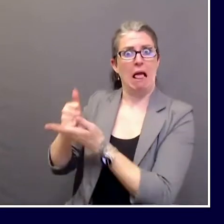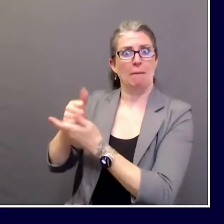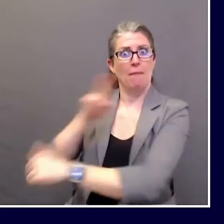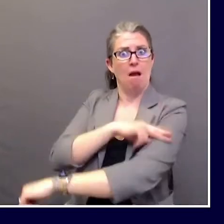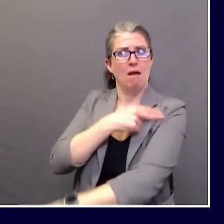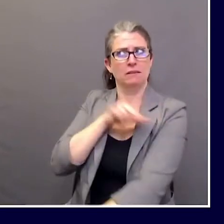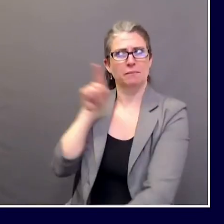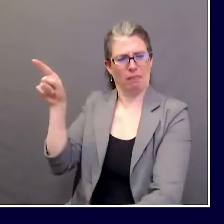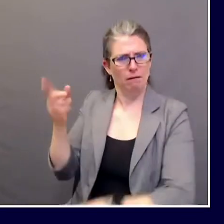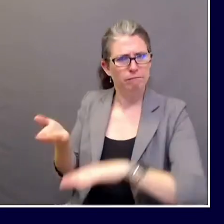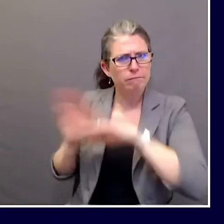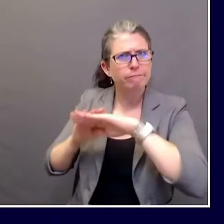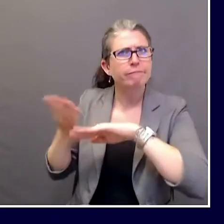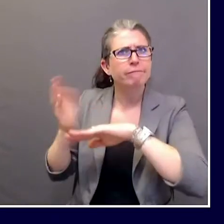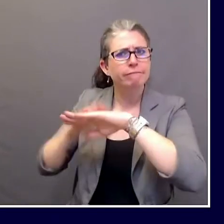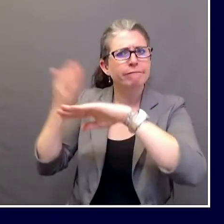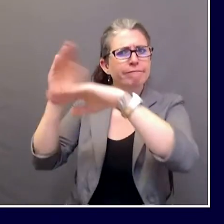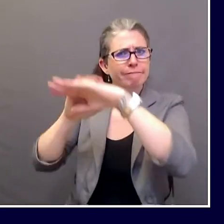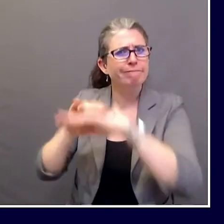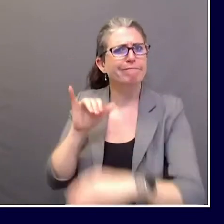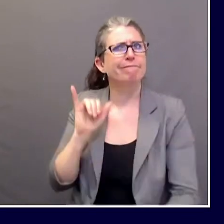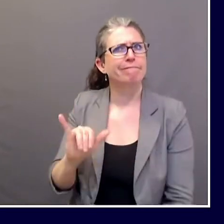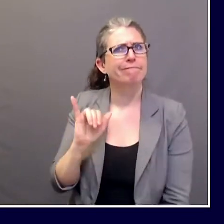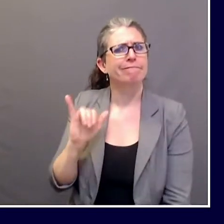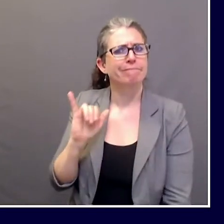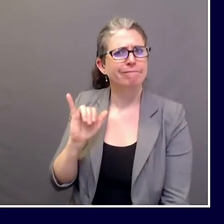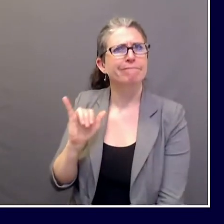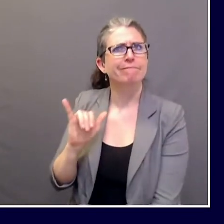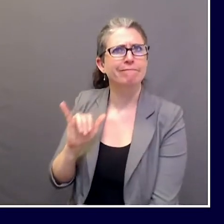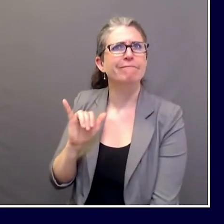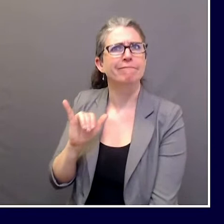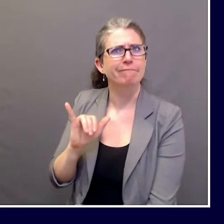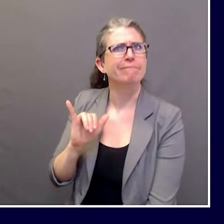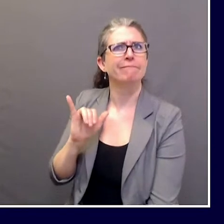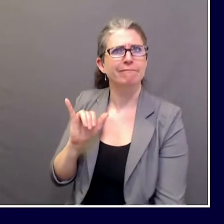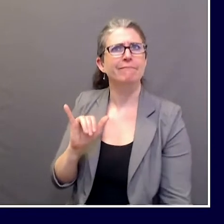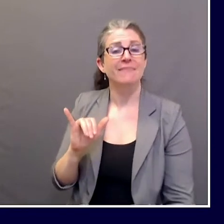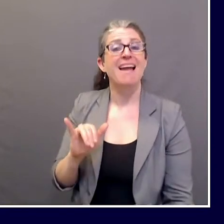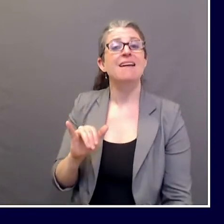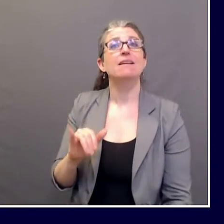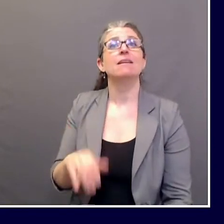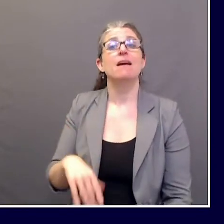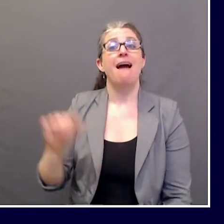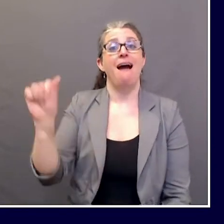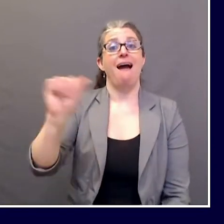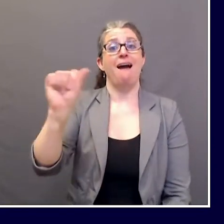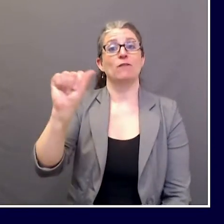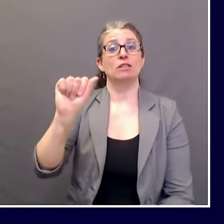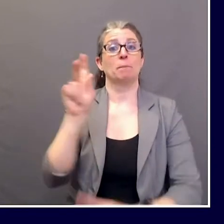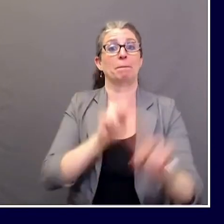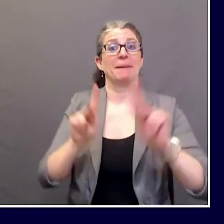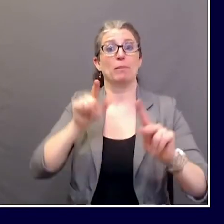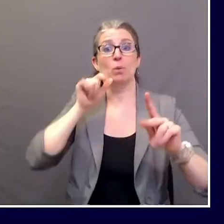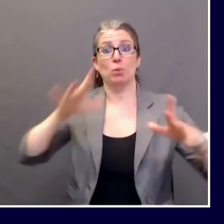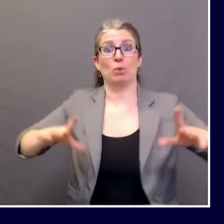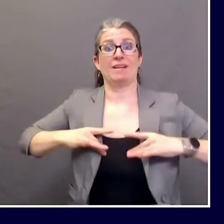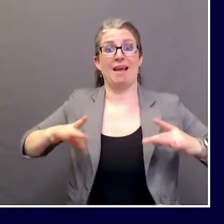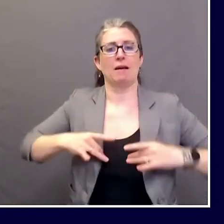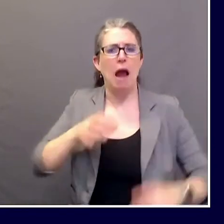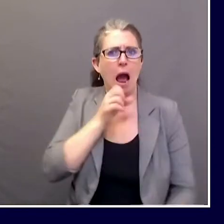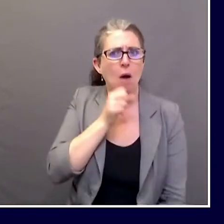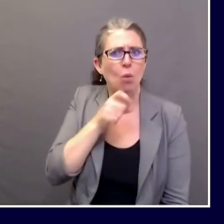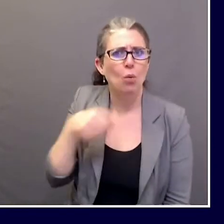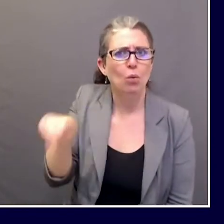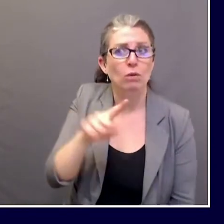been hospitalized has come down, as has the average age of cases in Maine. Just a couple of months ago,